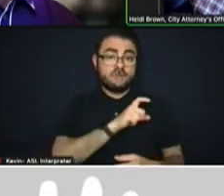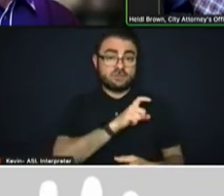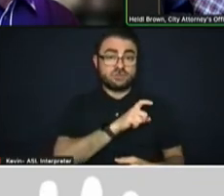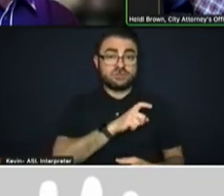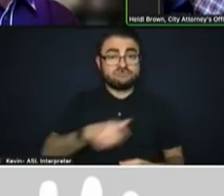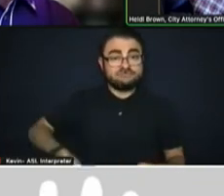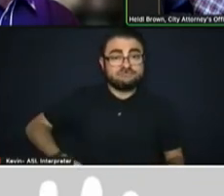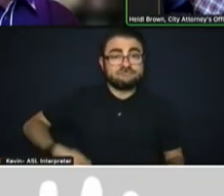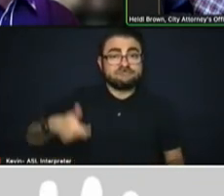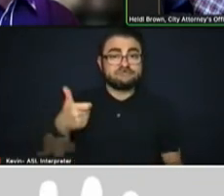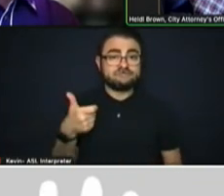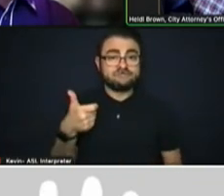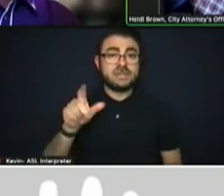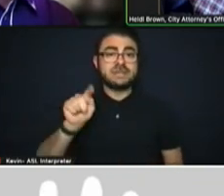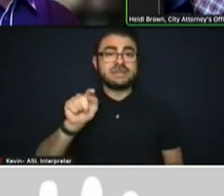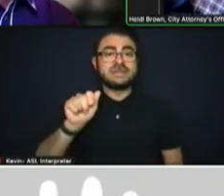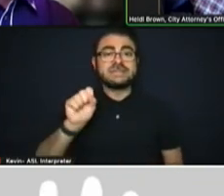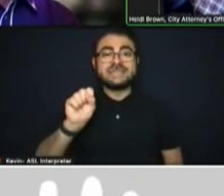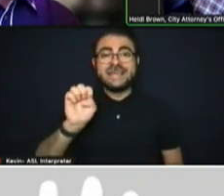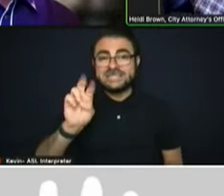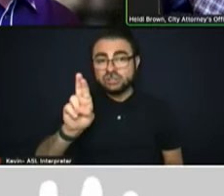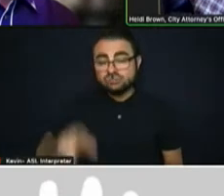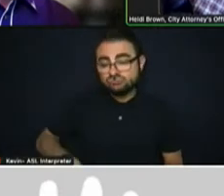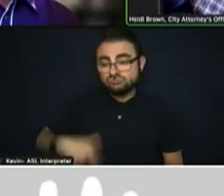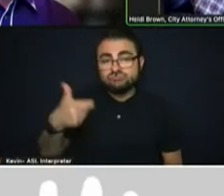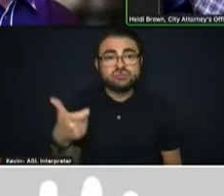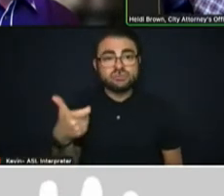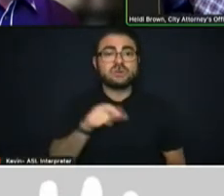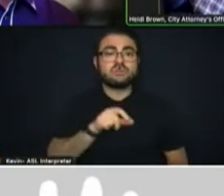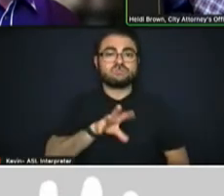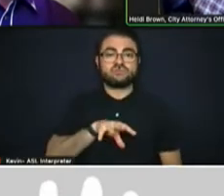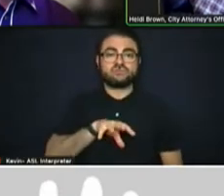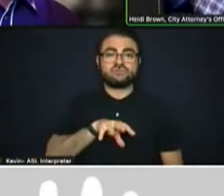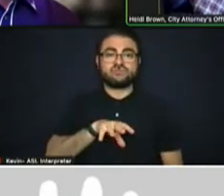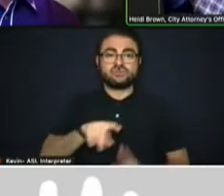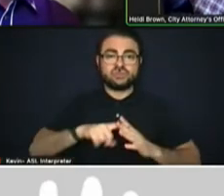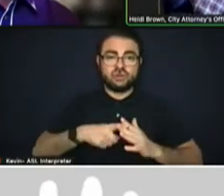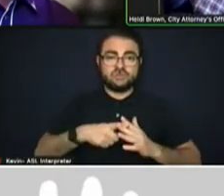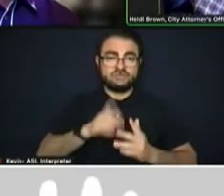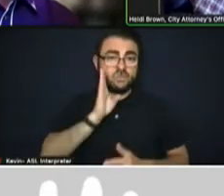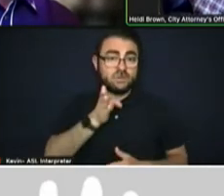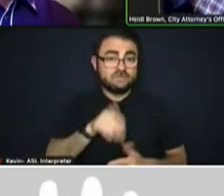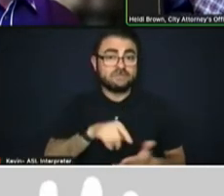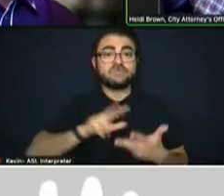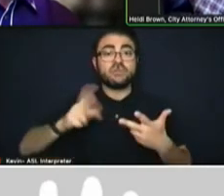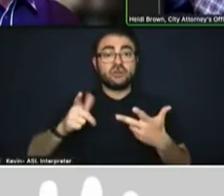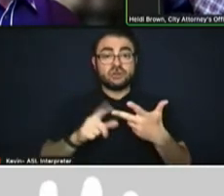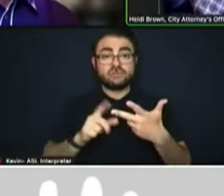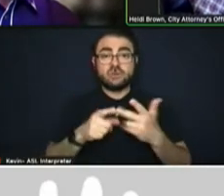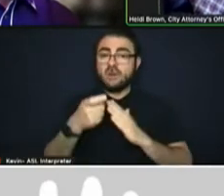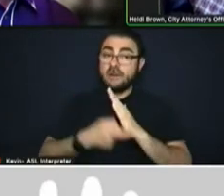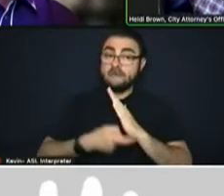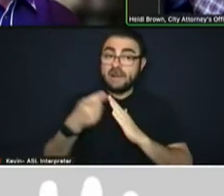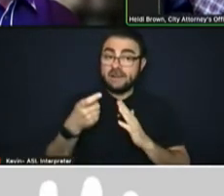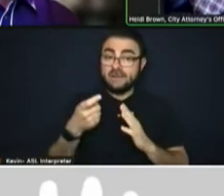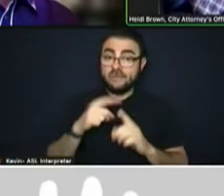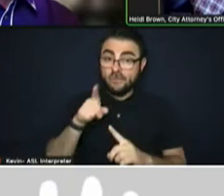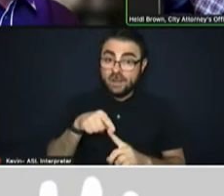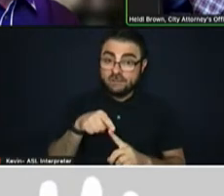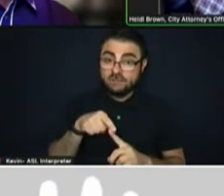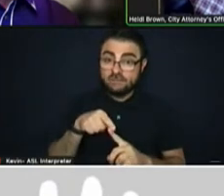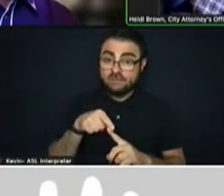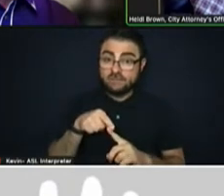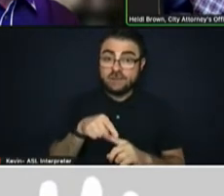again, the body camera will just start recording. And then the third instance where they offer automatic activation is when they draw